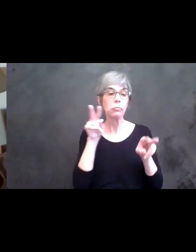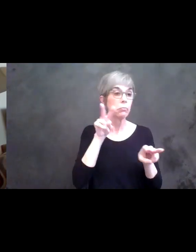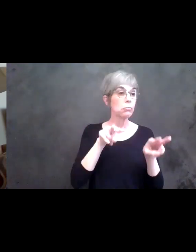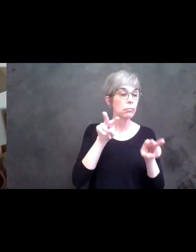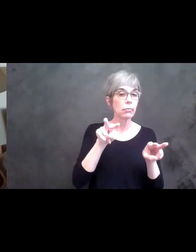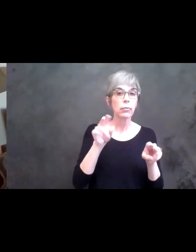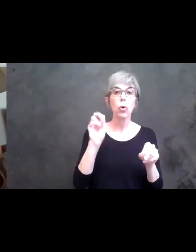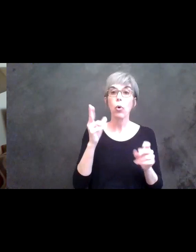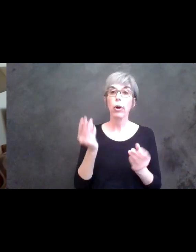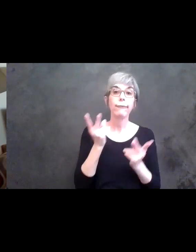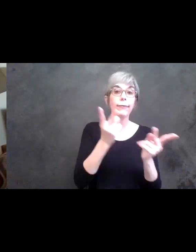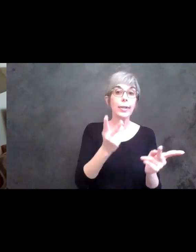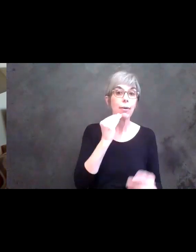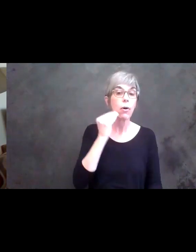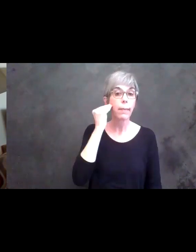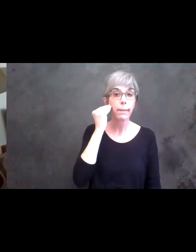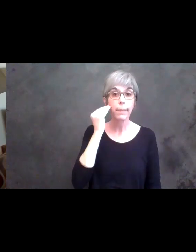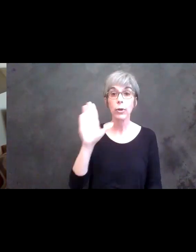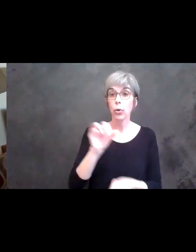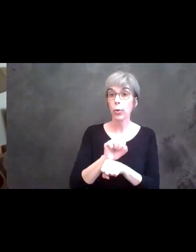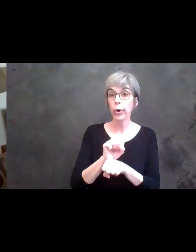backgrounds, ask kids how they're doing,